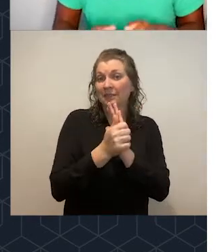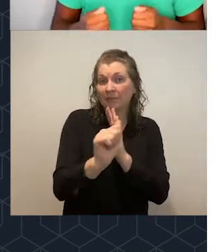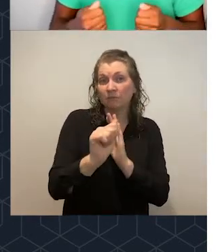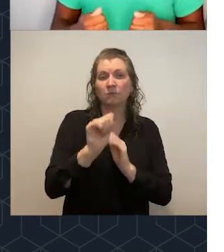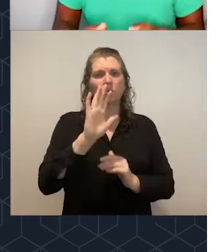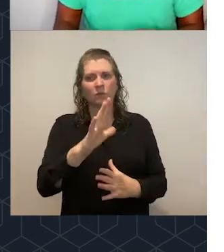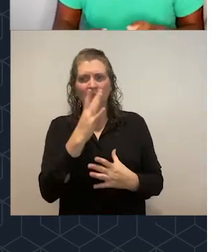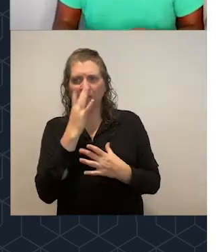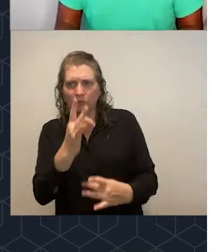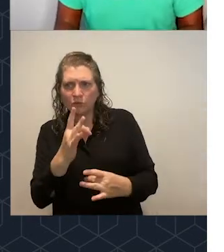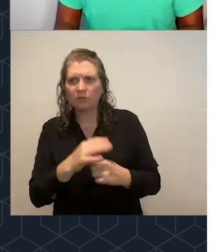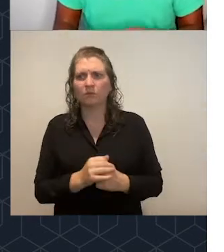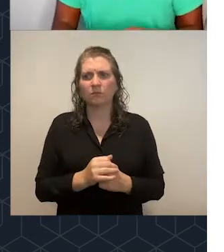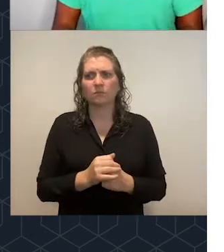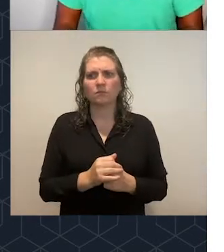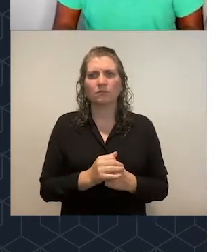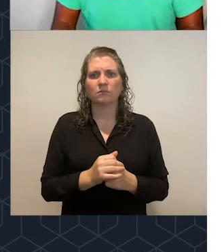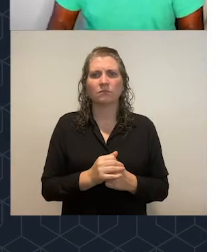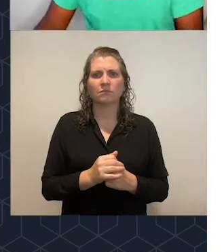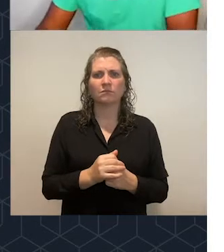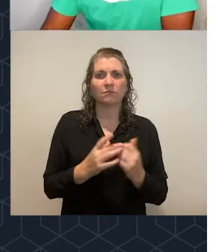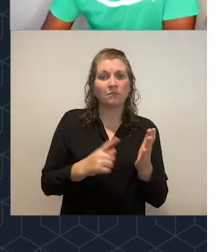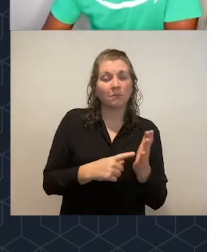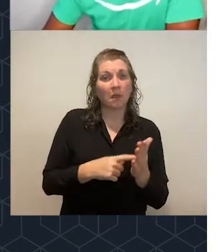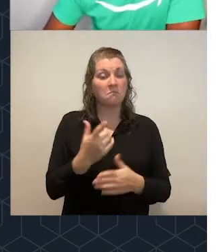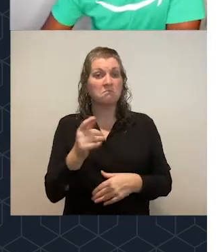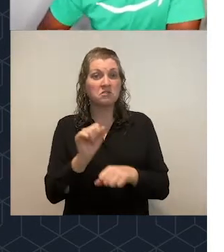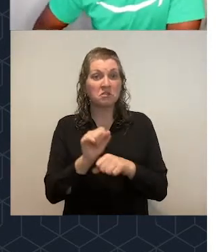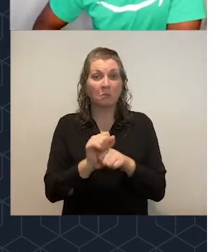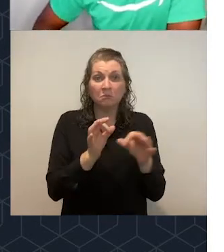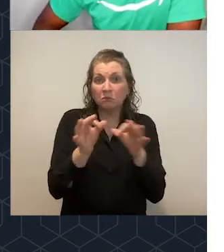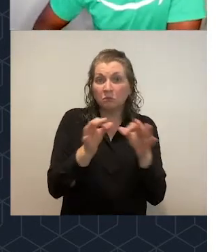accomplishments based on that role and responsibility that you have done.